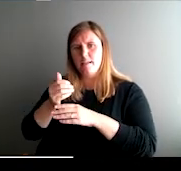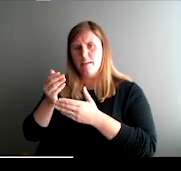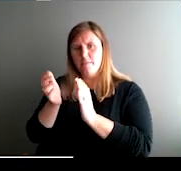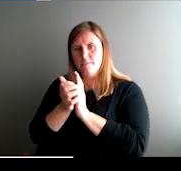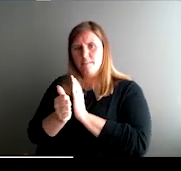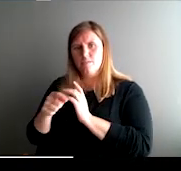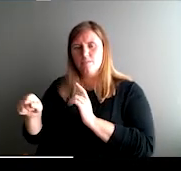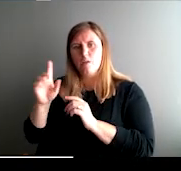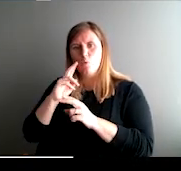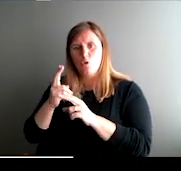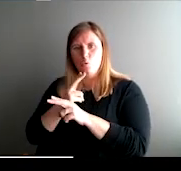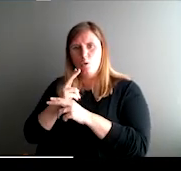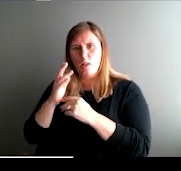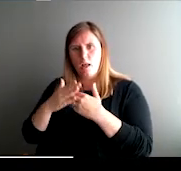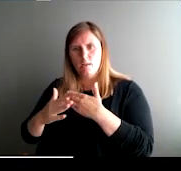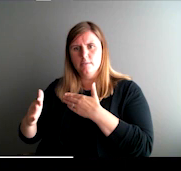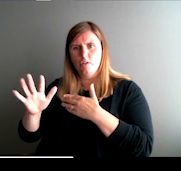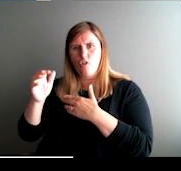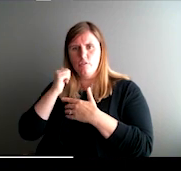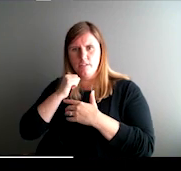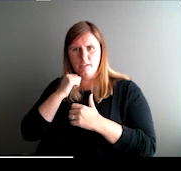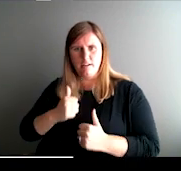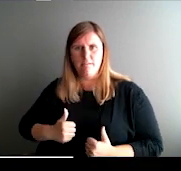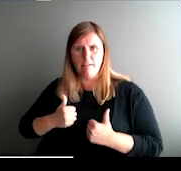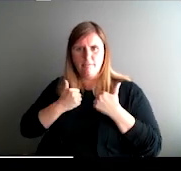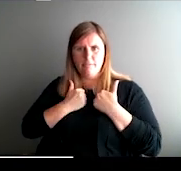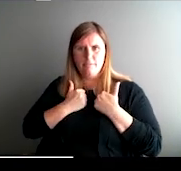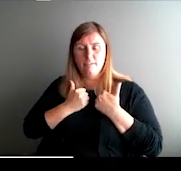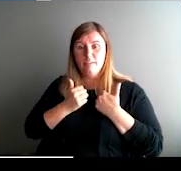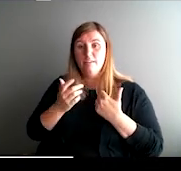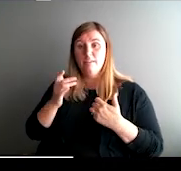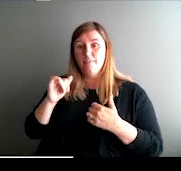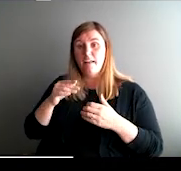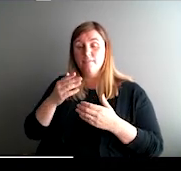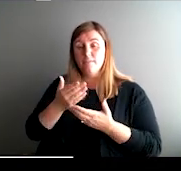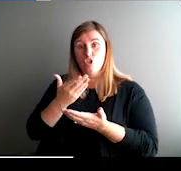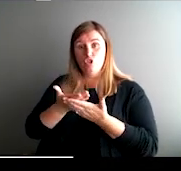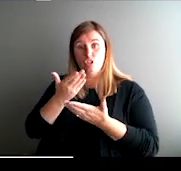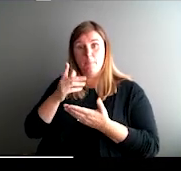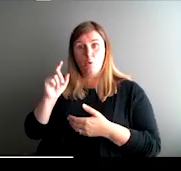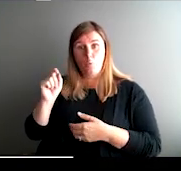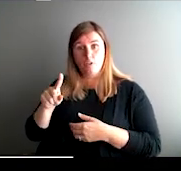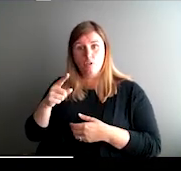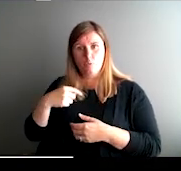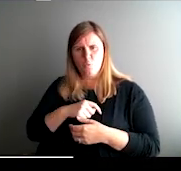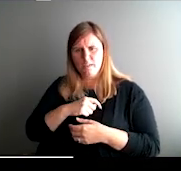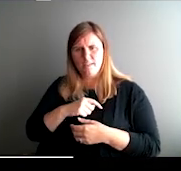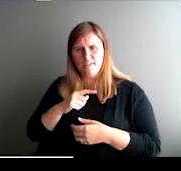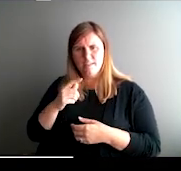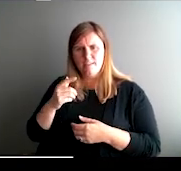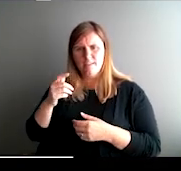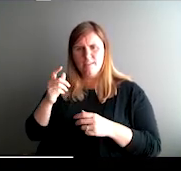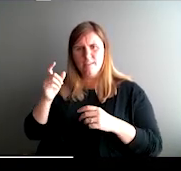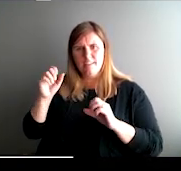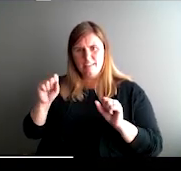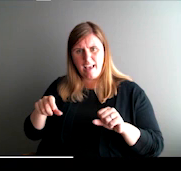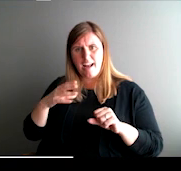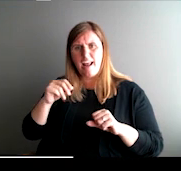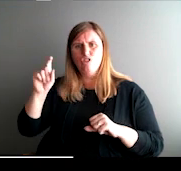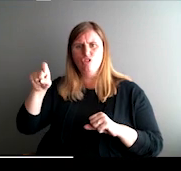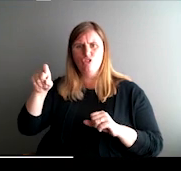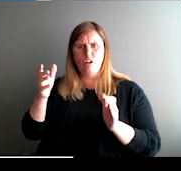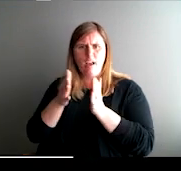going to utilize in their day-to-day life? And that's a legitimate question. That's a question we can and should